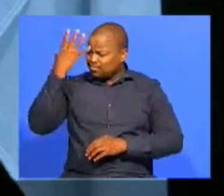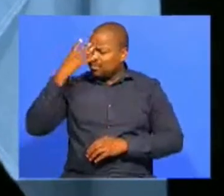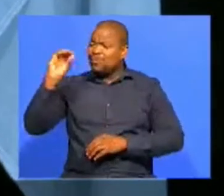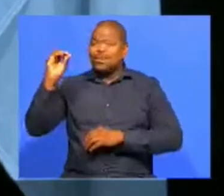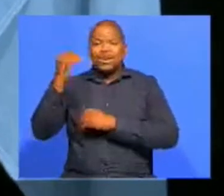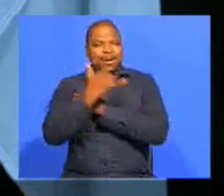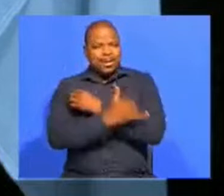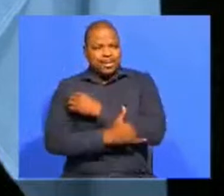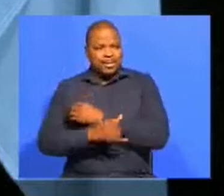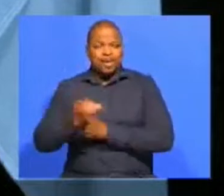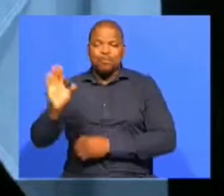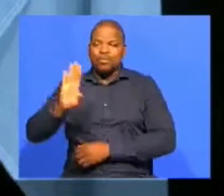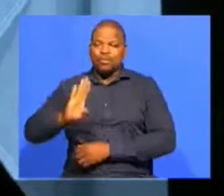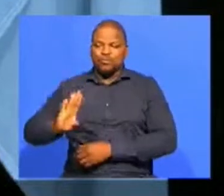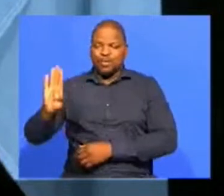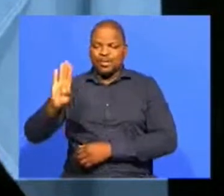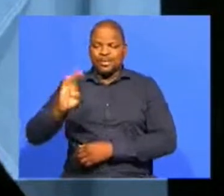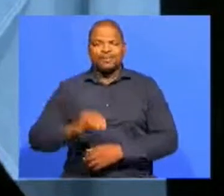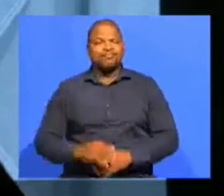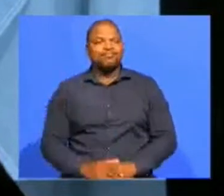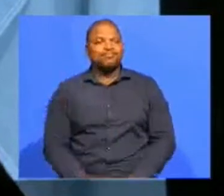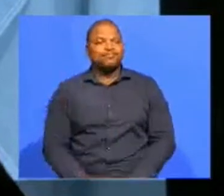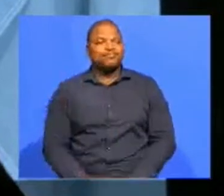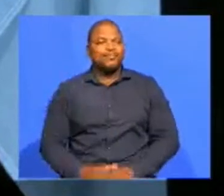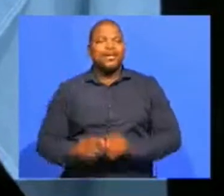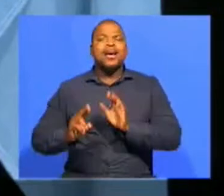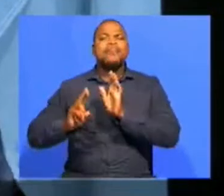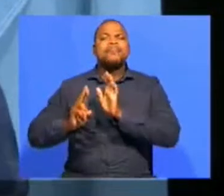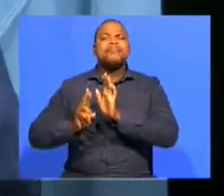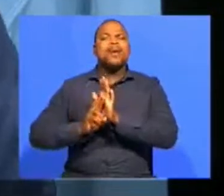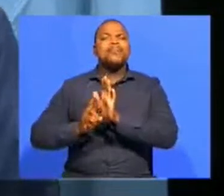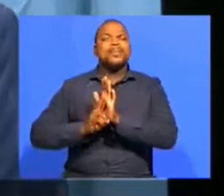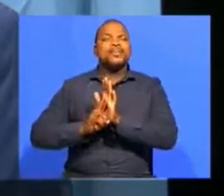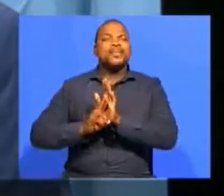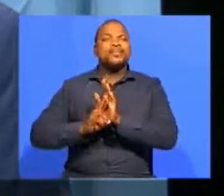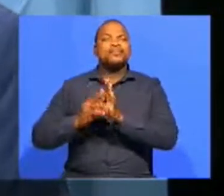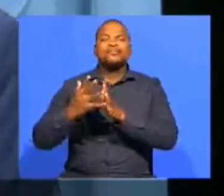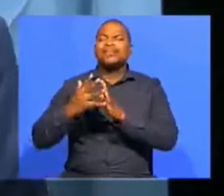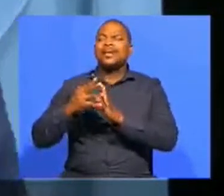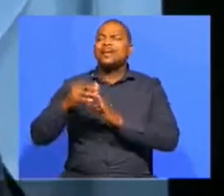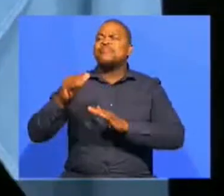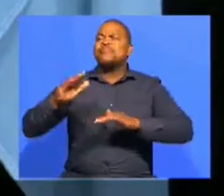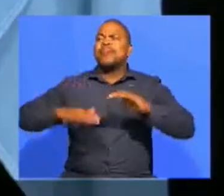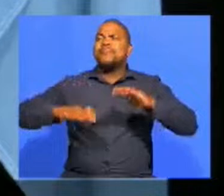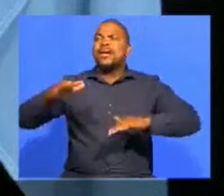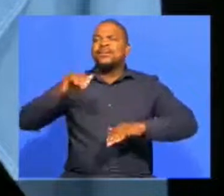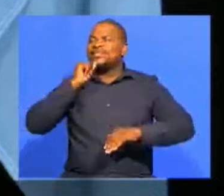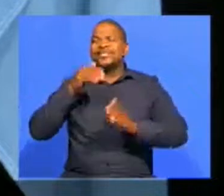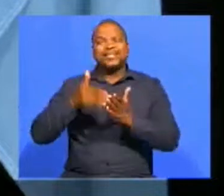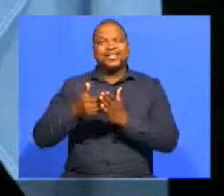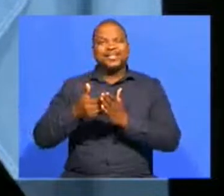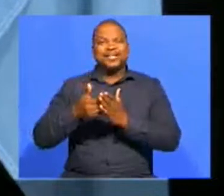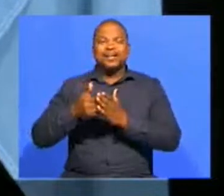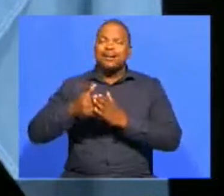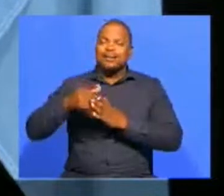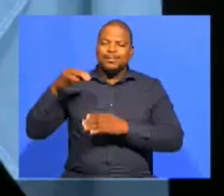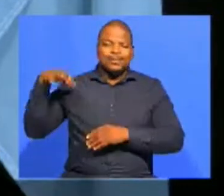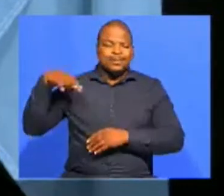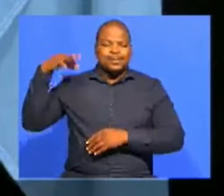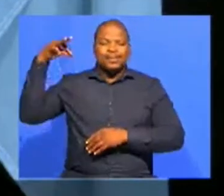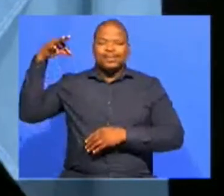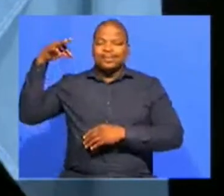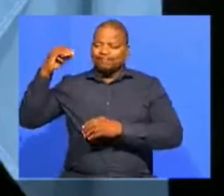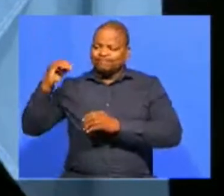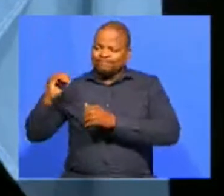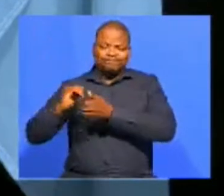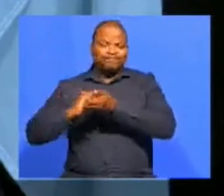Republic of Botswana, representing not just the Bahamas, but the spirit of